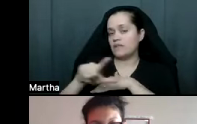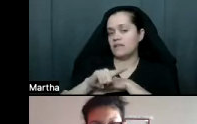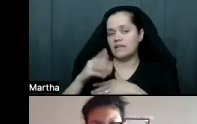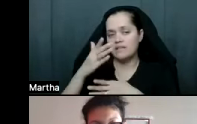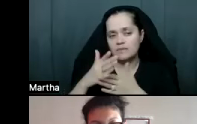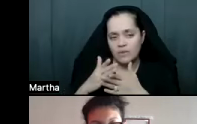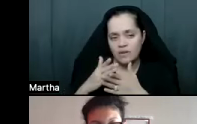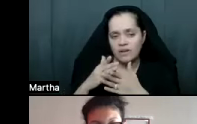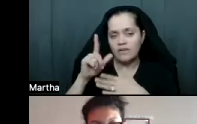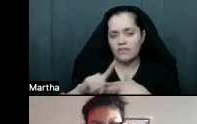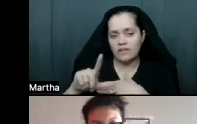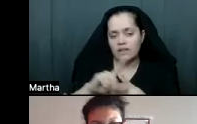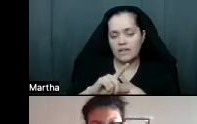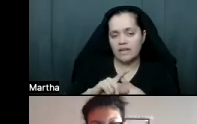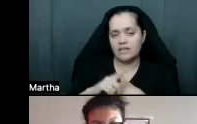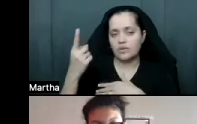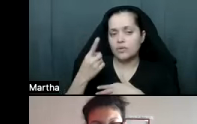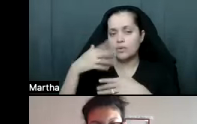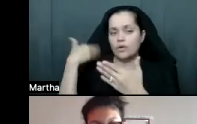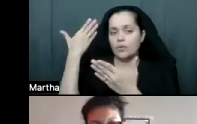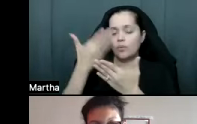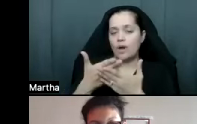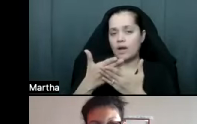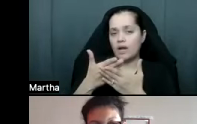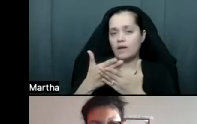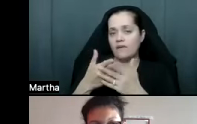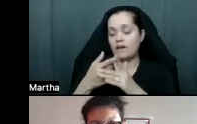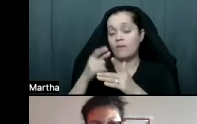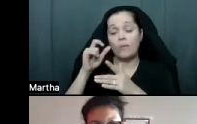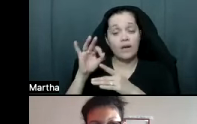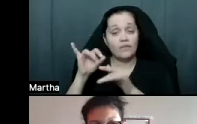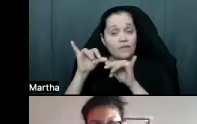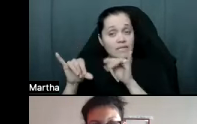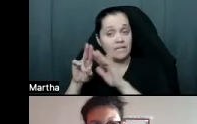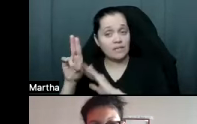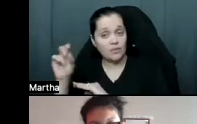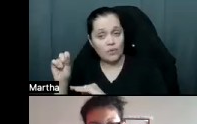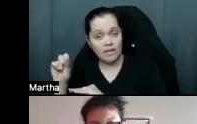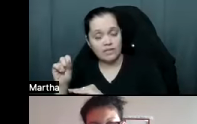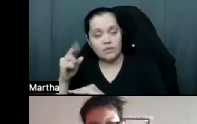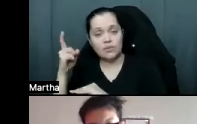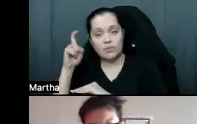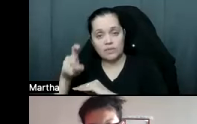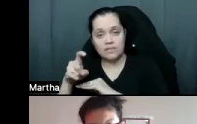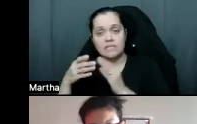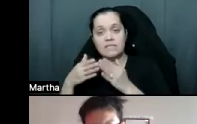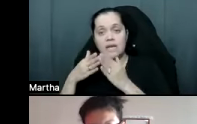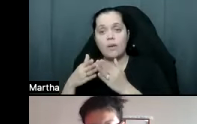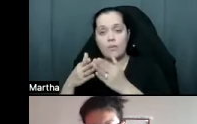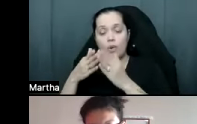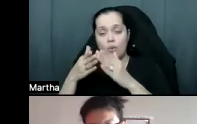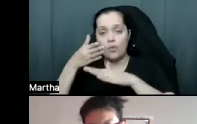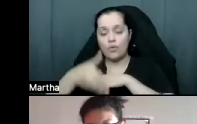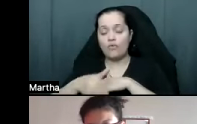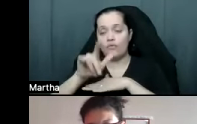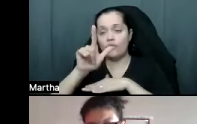of land, you can only get to it if you're staying within the United States, you have to take a boat across Lake